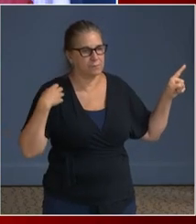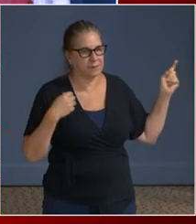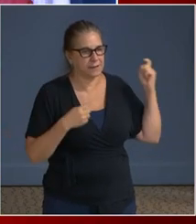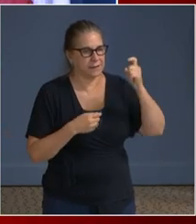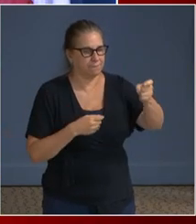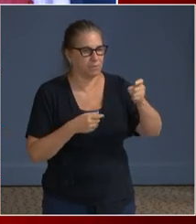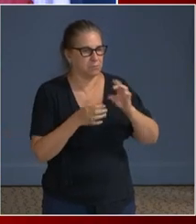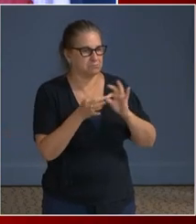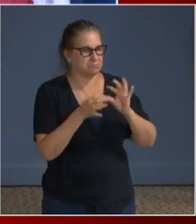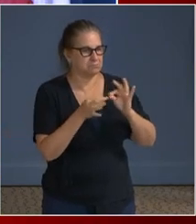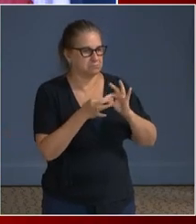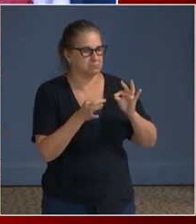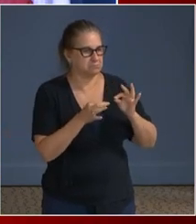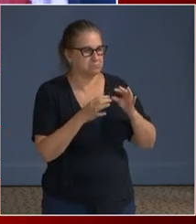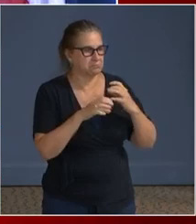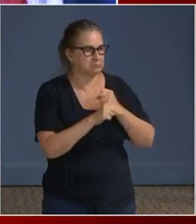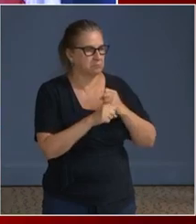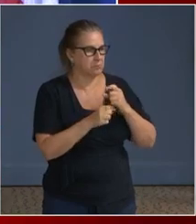the investigation.